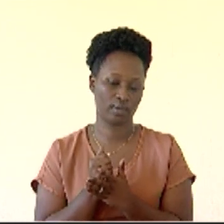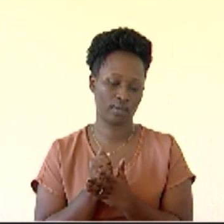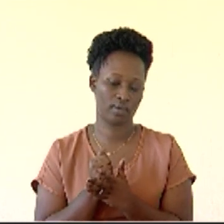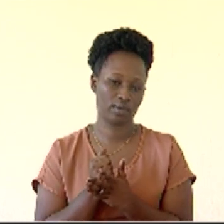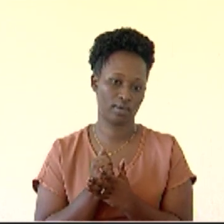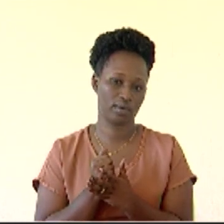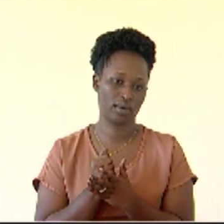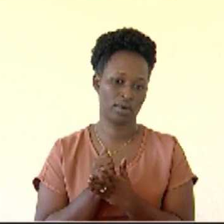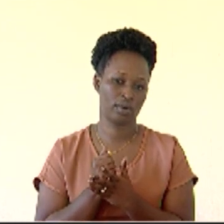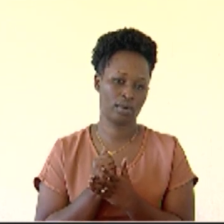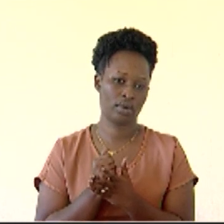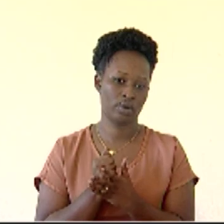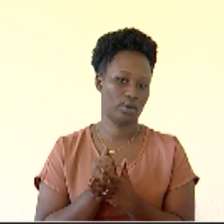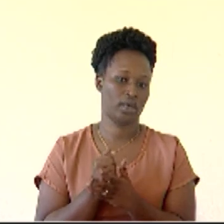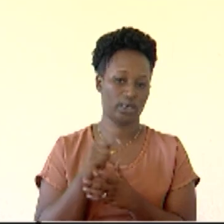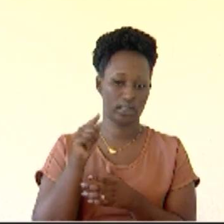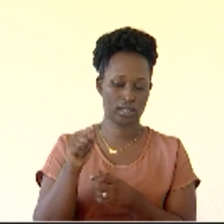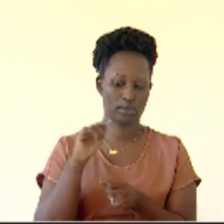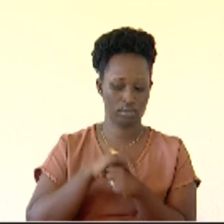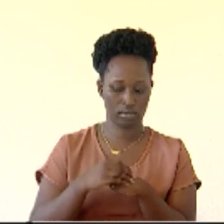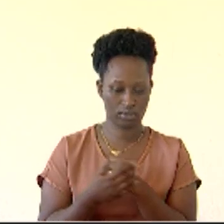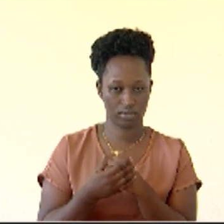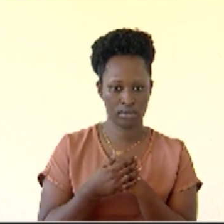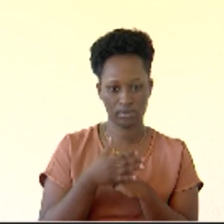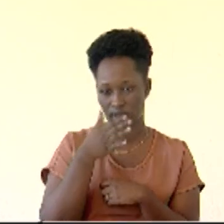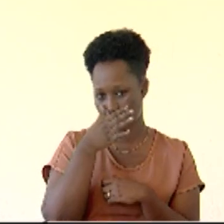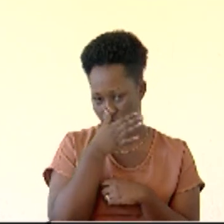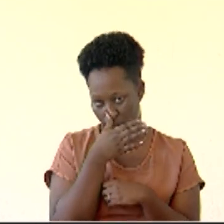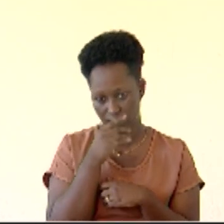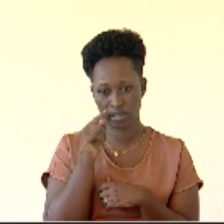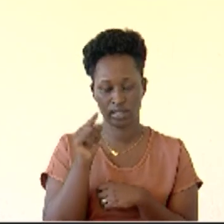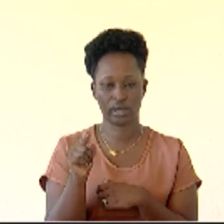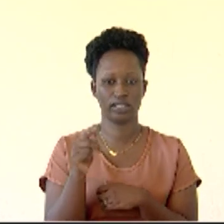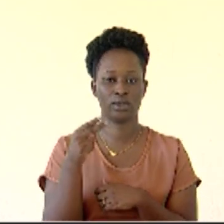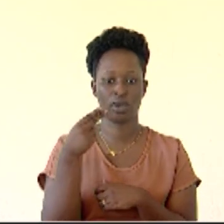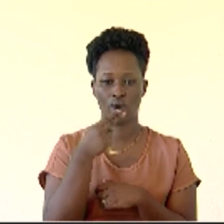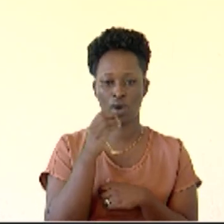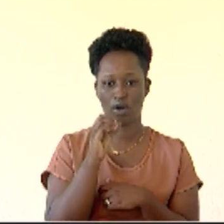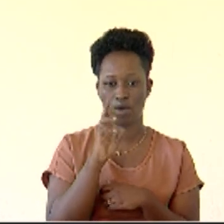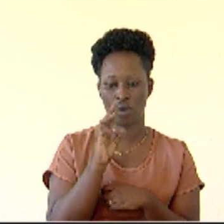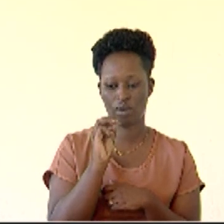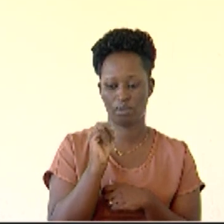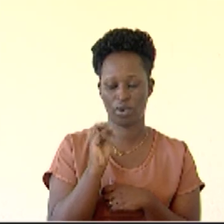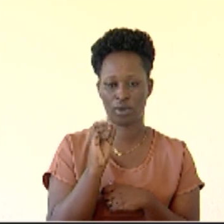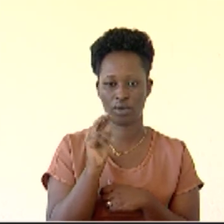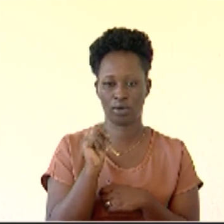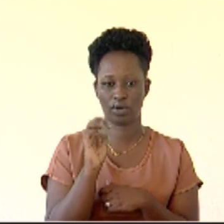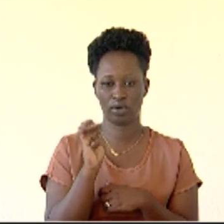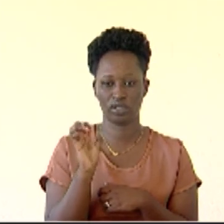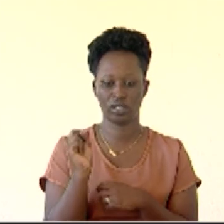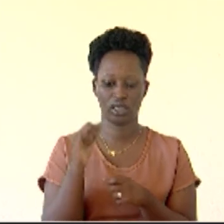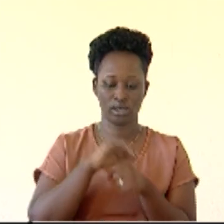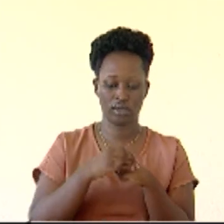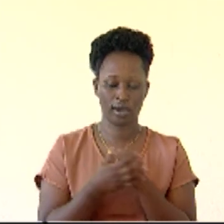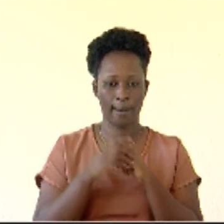longer producing what you call sperms. And what happens? This hormone is produced by the testes in men, and this increases what you call sexual